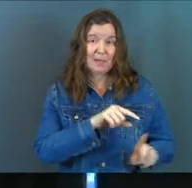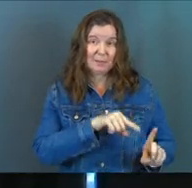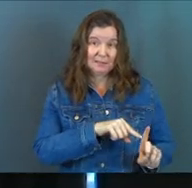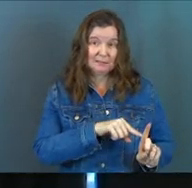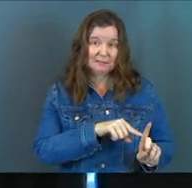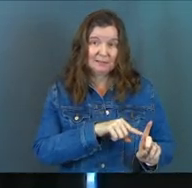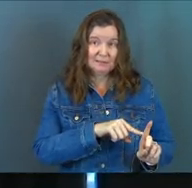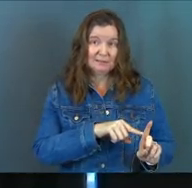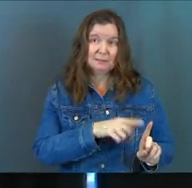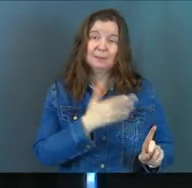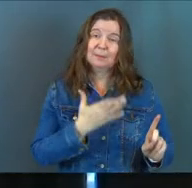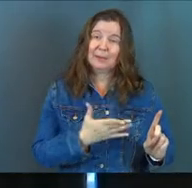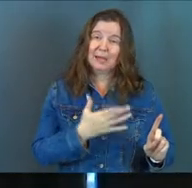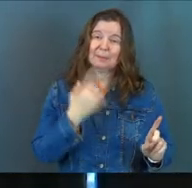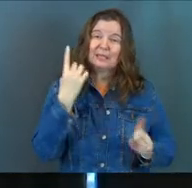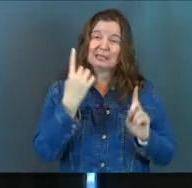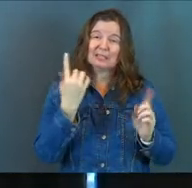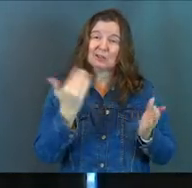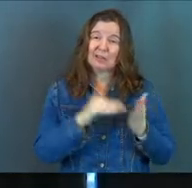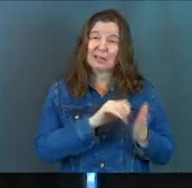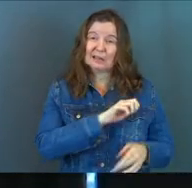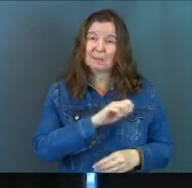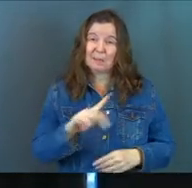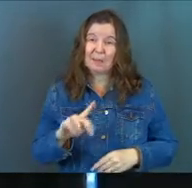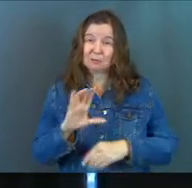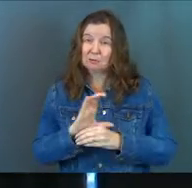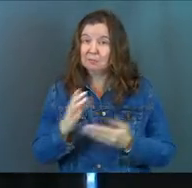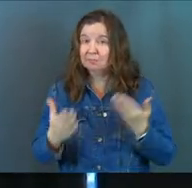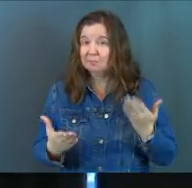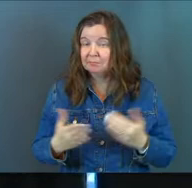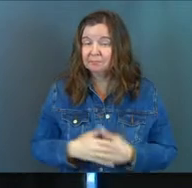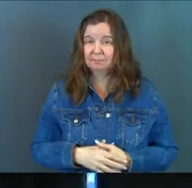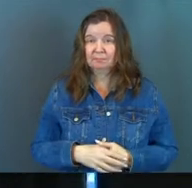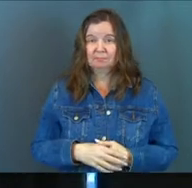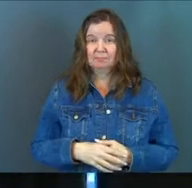habit, maybe reconsider. Maybe reconsider.